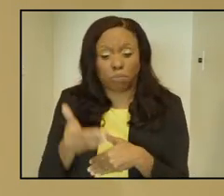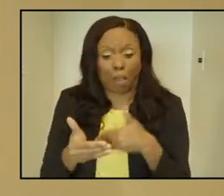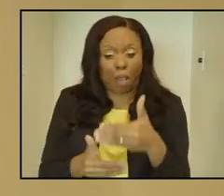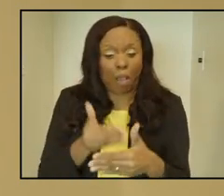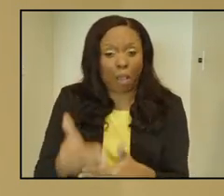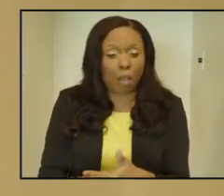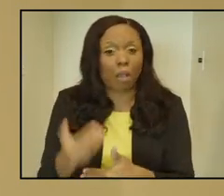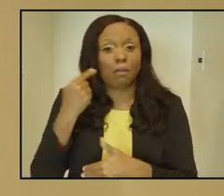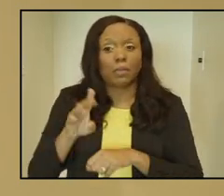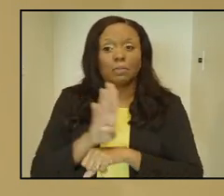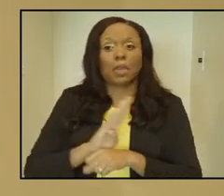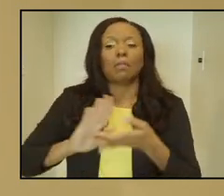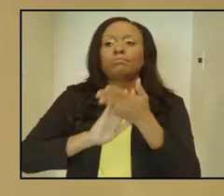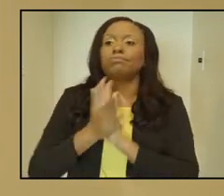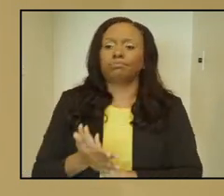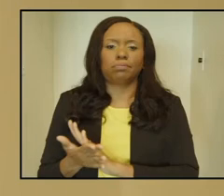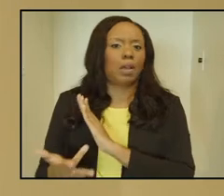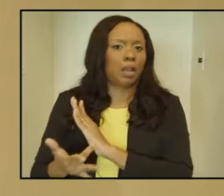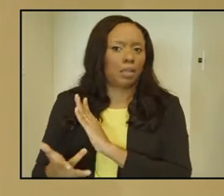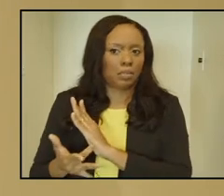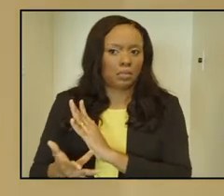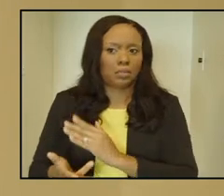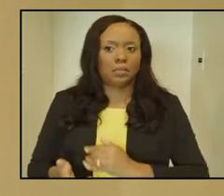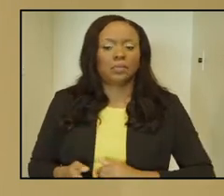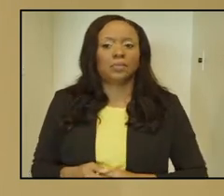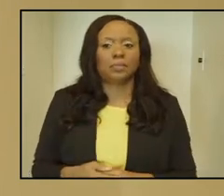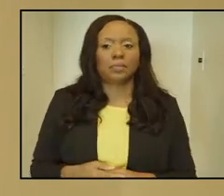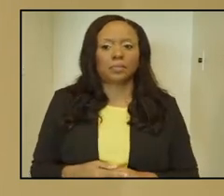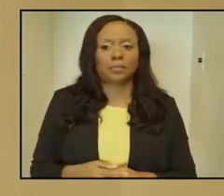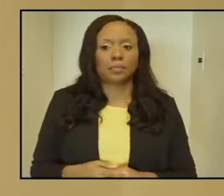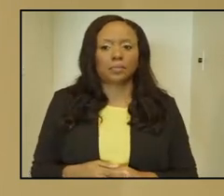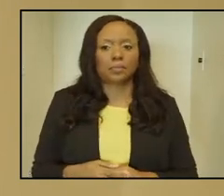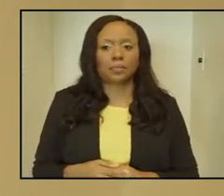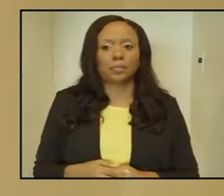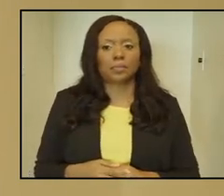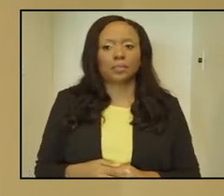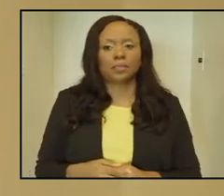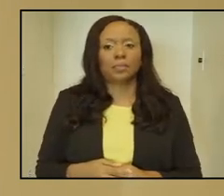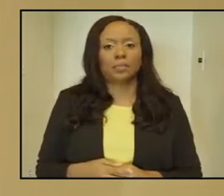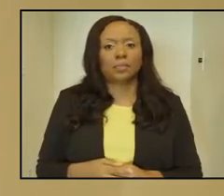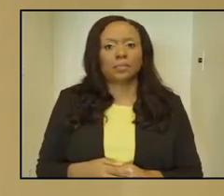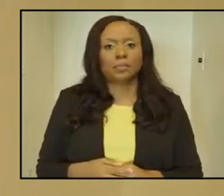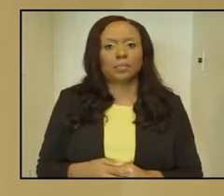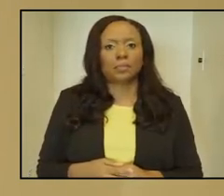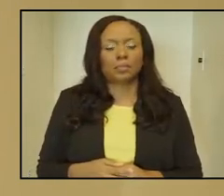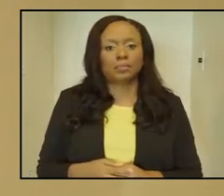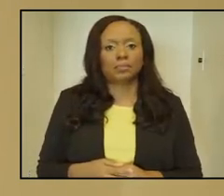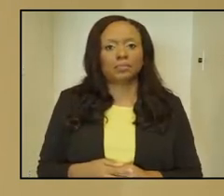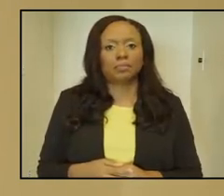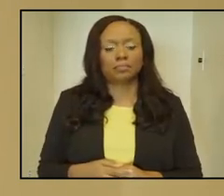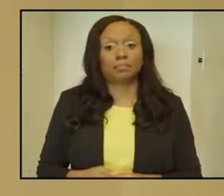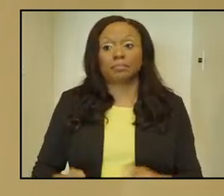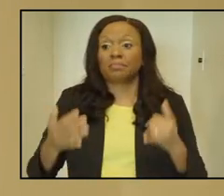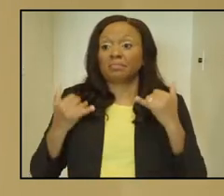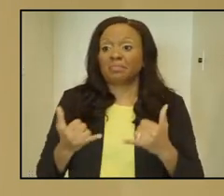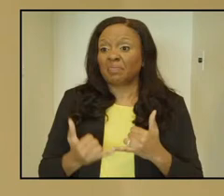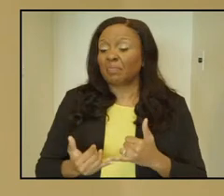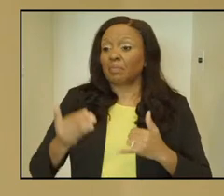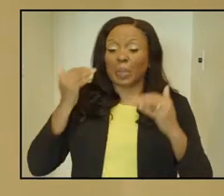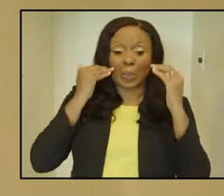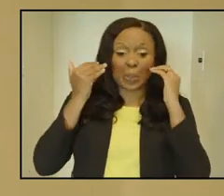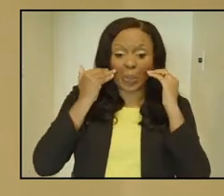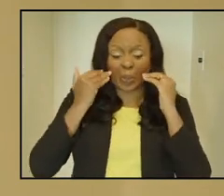our country's transformation. It comes at a time of simultaneous upheaval,